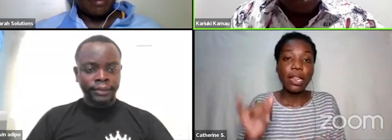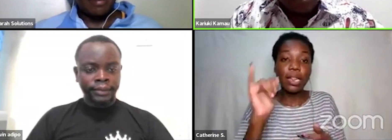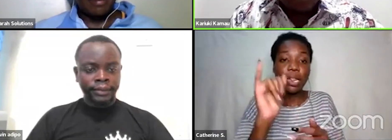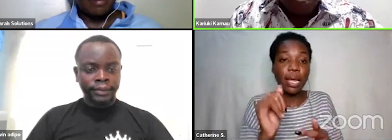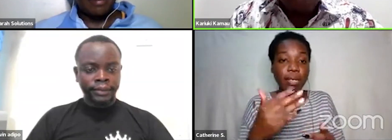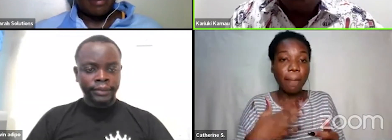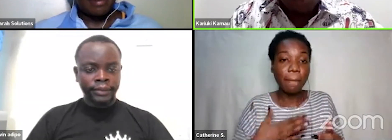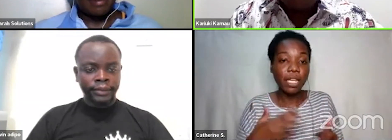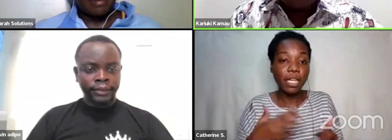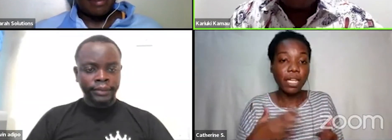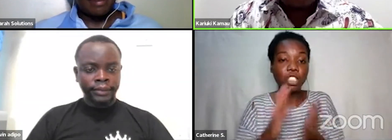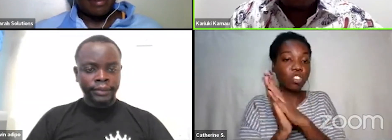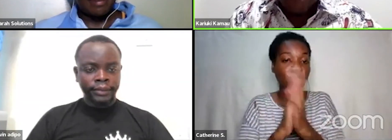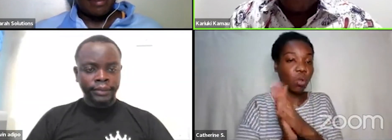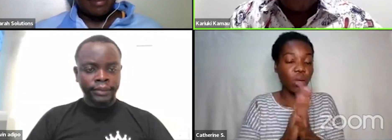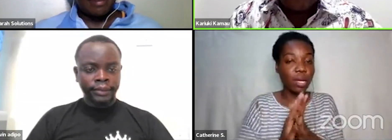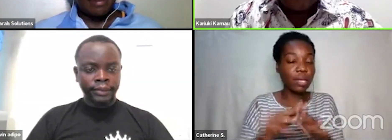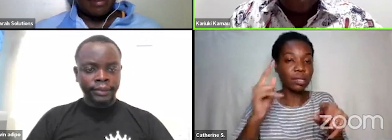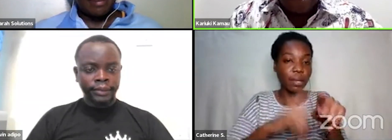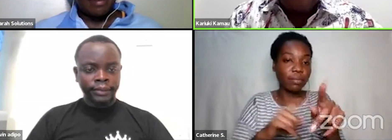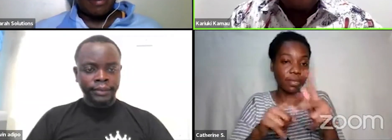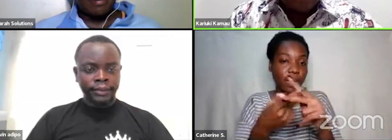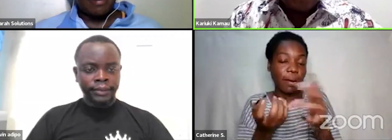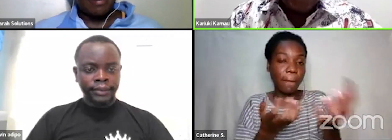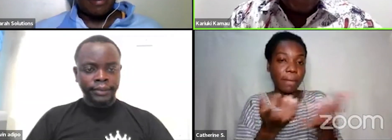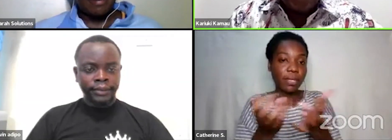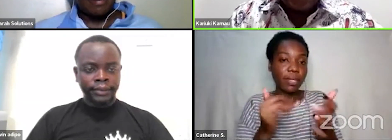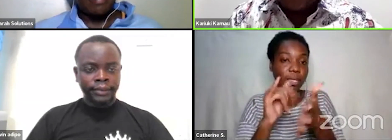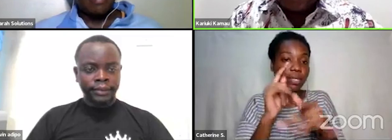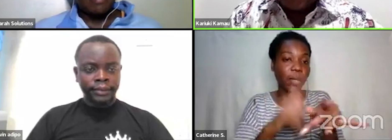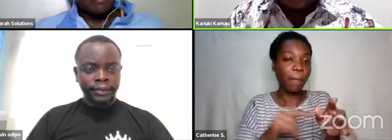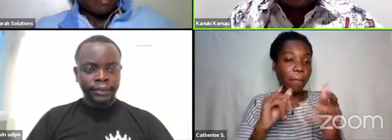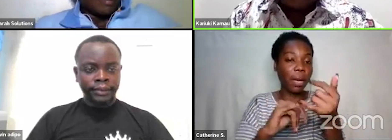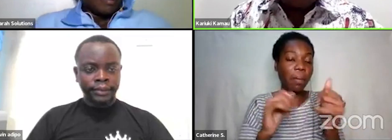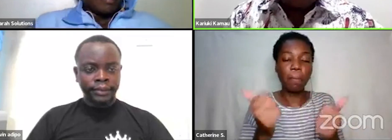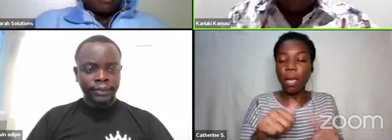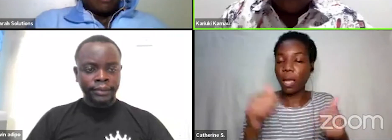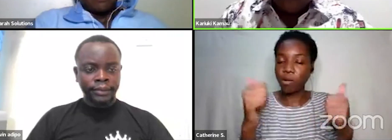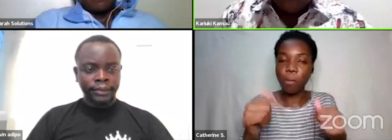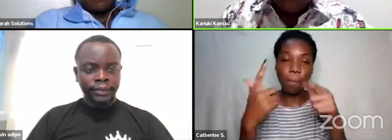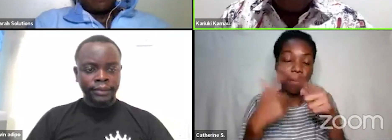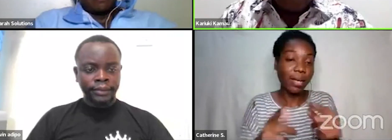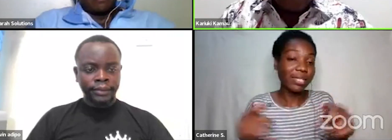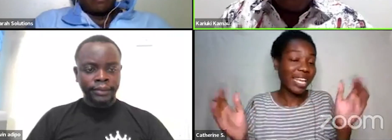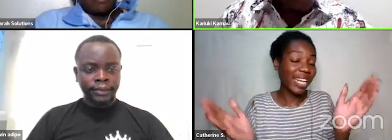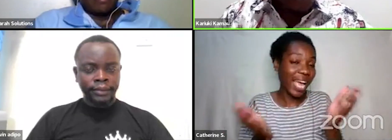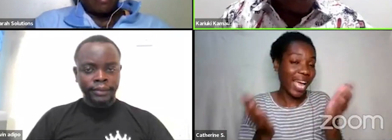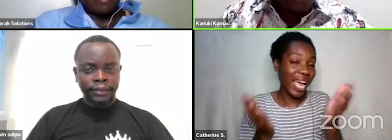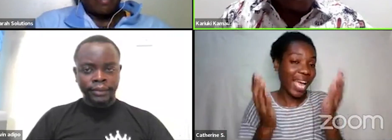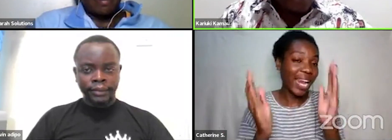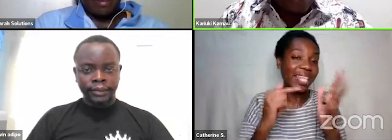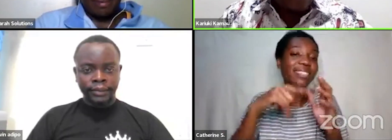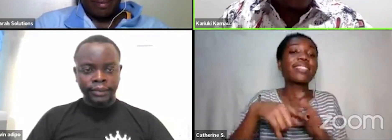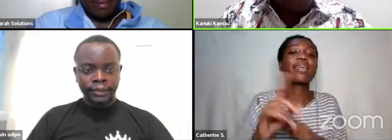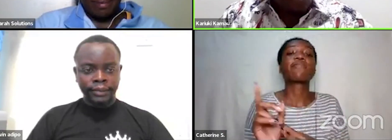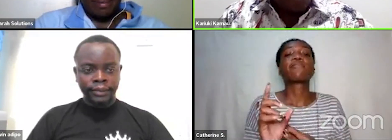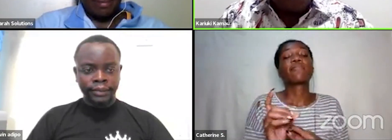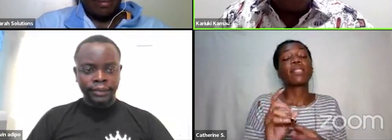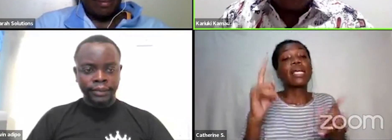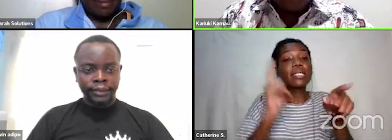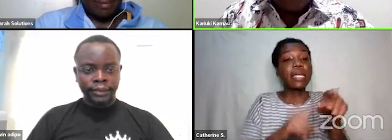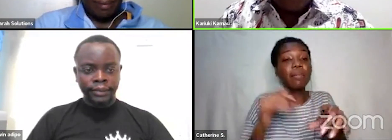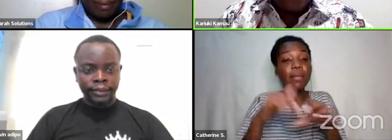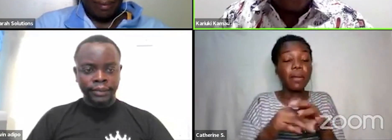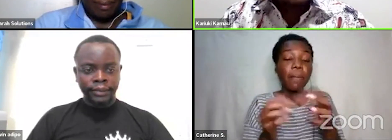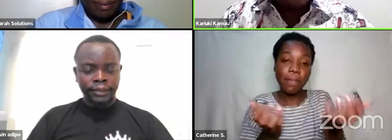the stories when I started the business. That time I was not married, but encouraging yourself. When you're in business, you